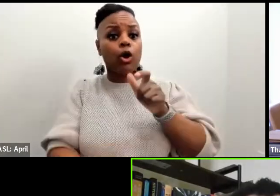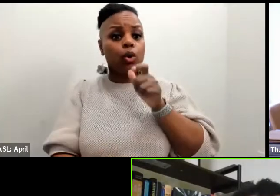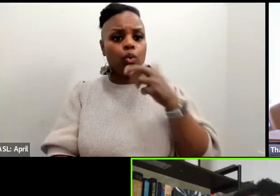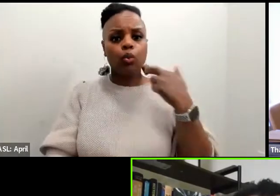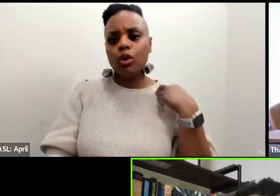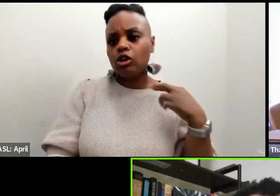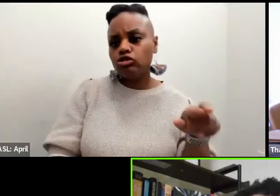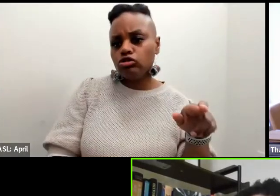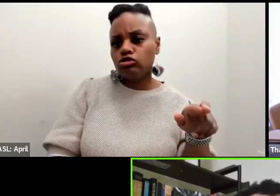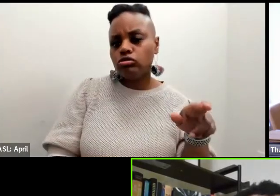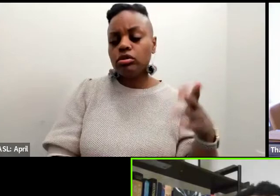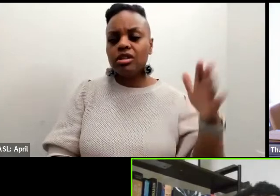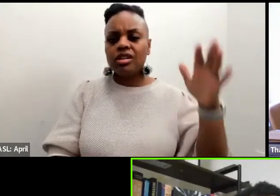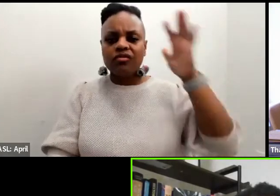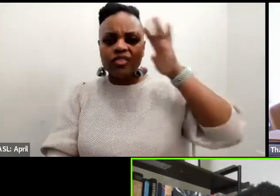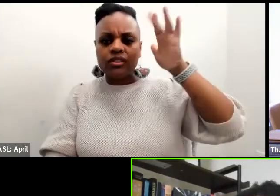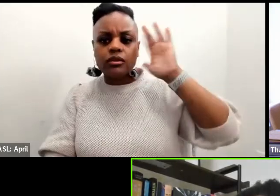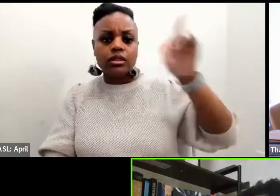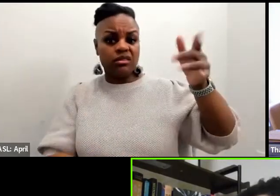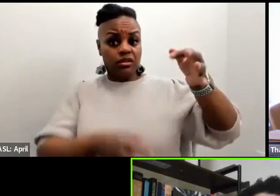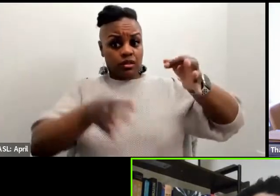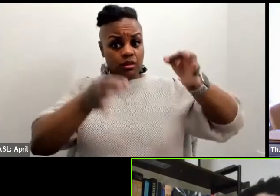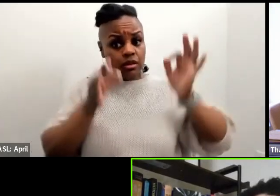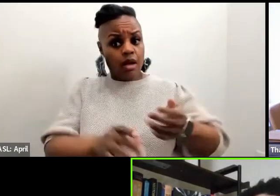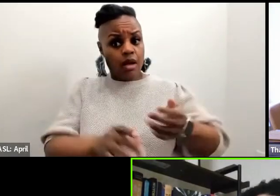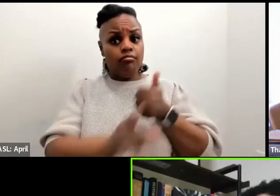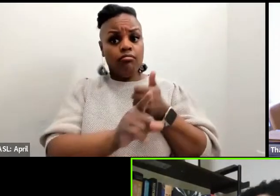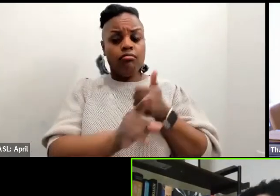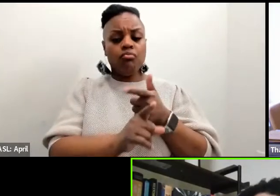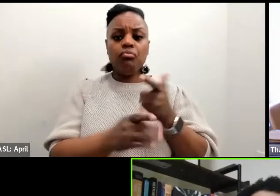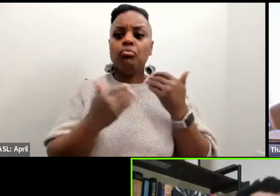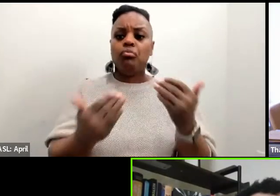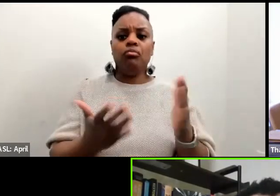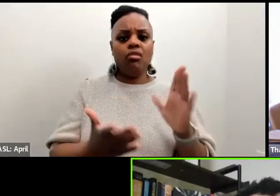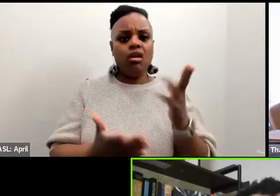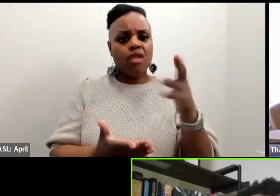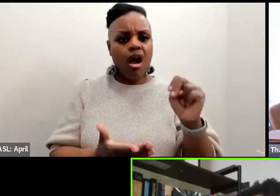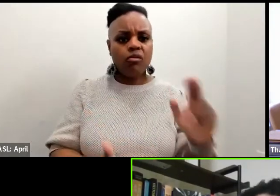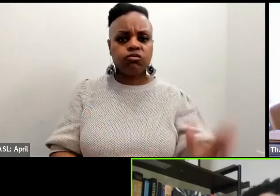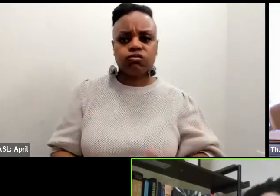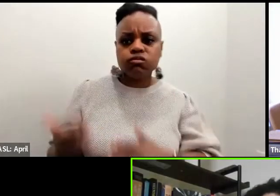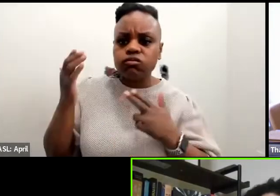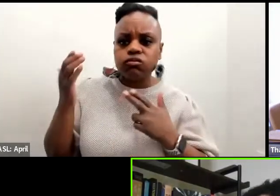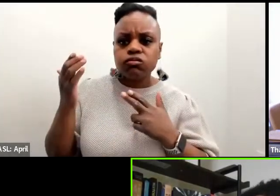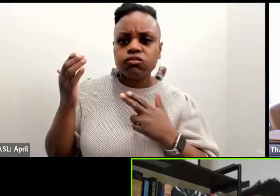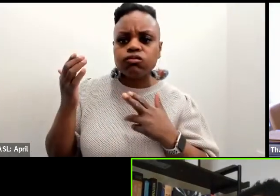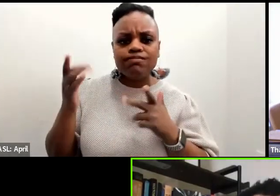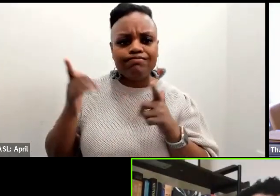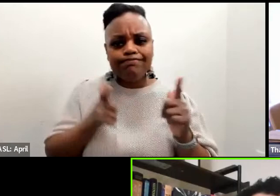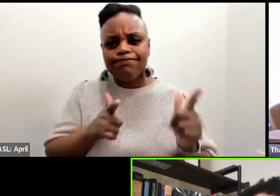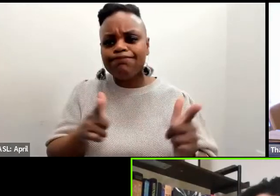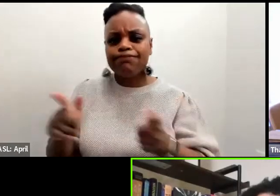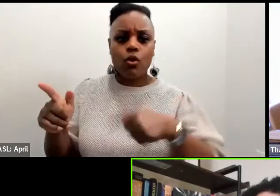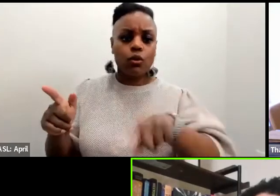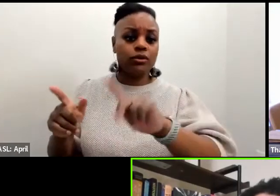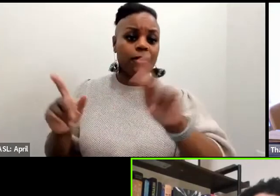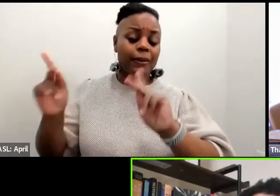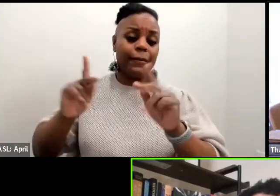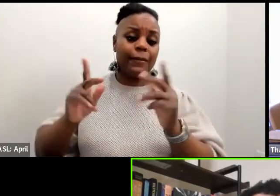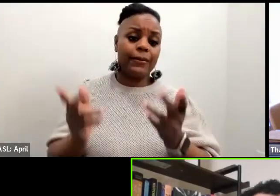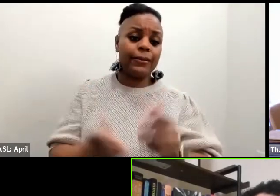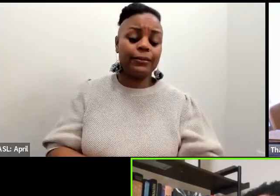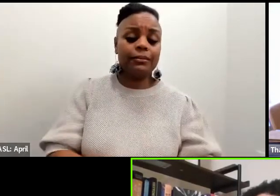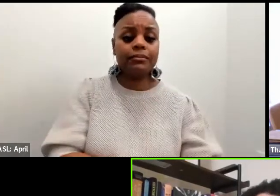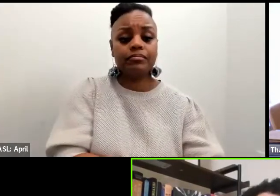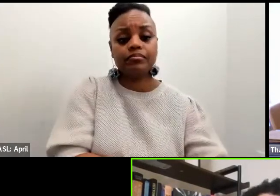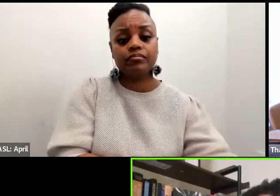and go after these people, right? And we think that that's not a nuanced way to do it. To do what we have found through conducting tens of